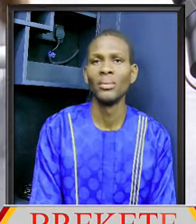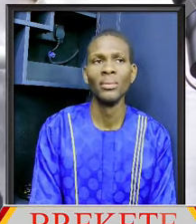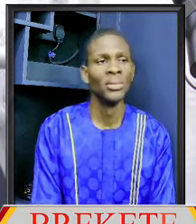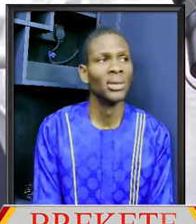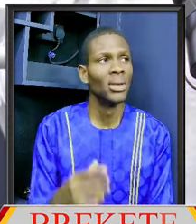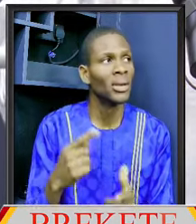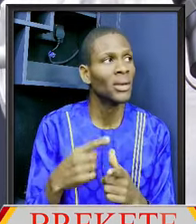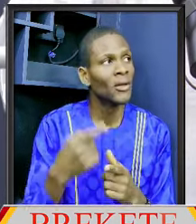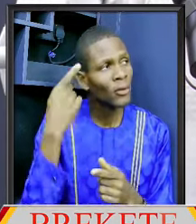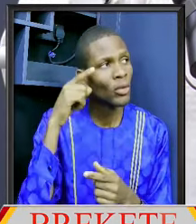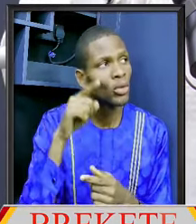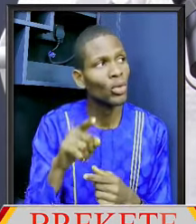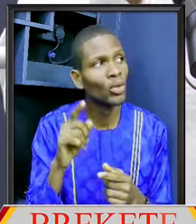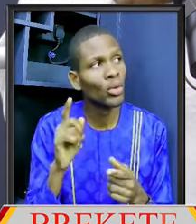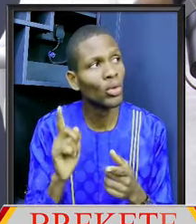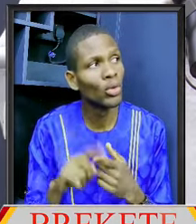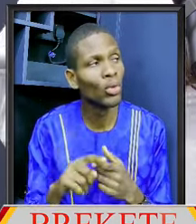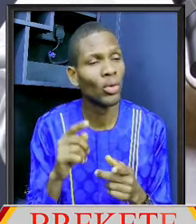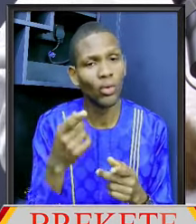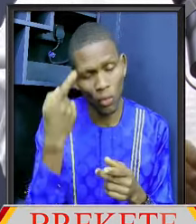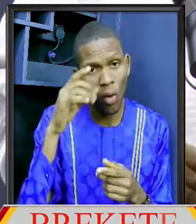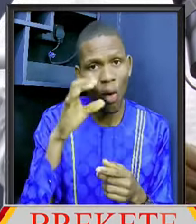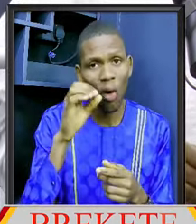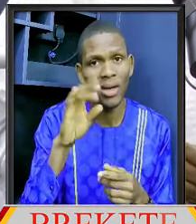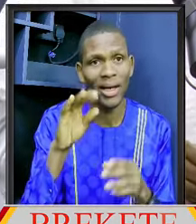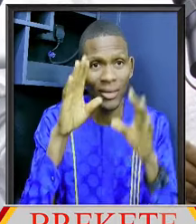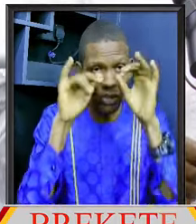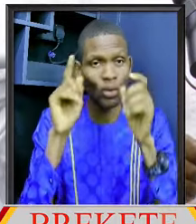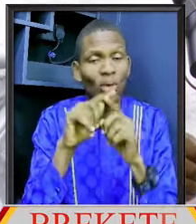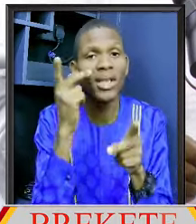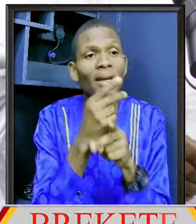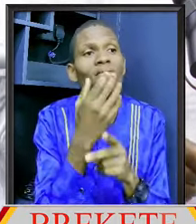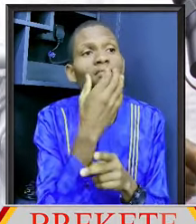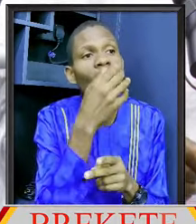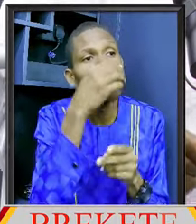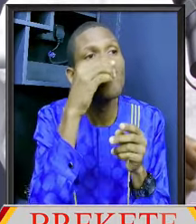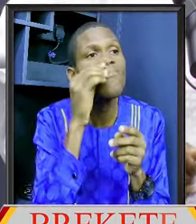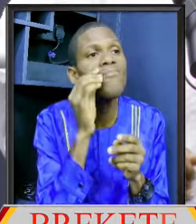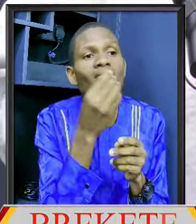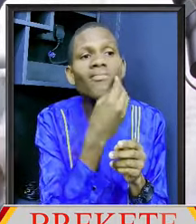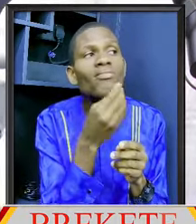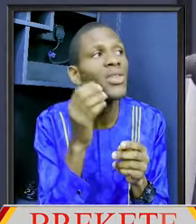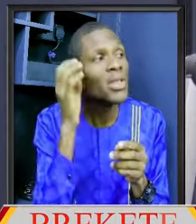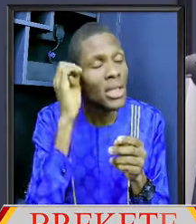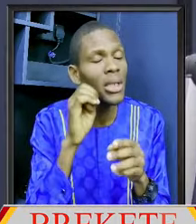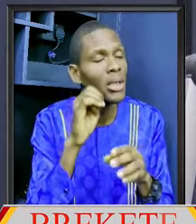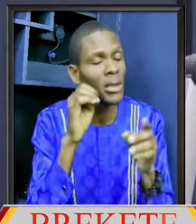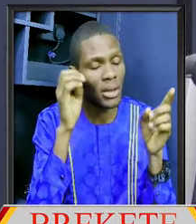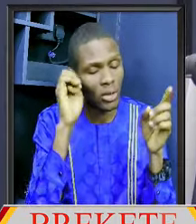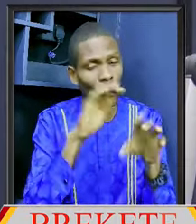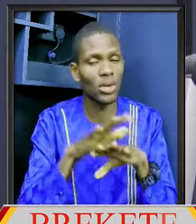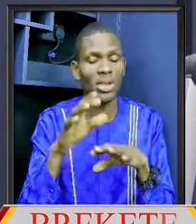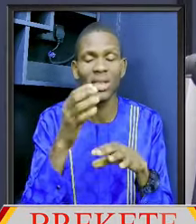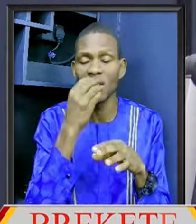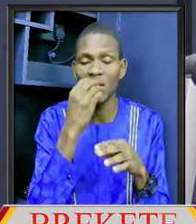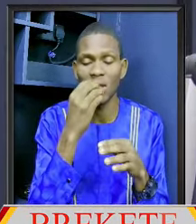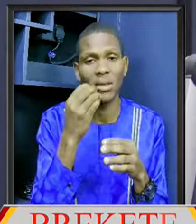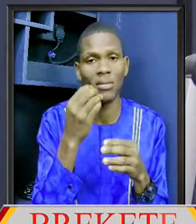And then for you to keep, for ordinary president to keep beards, me and a person, we know they eat before.